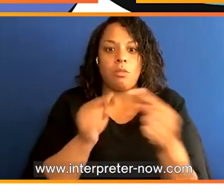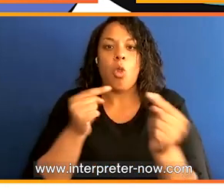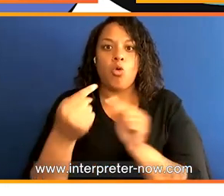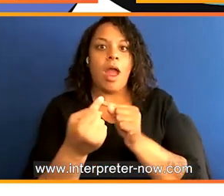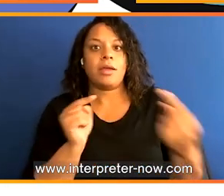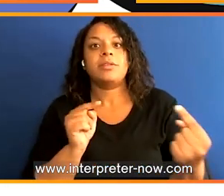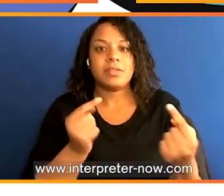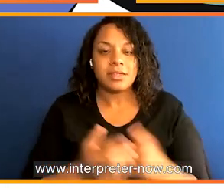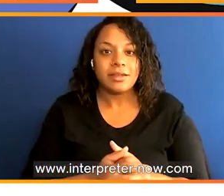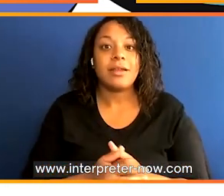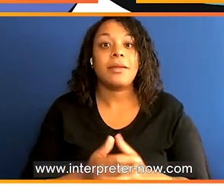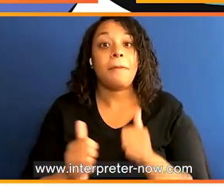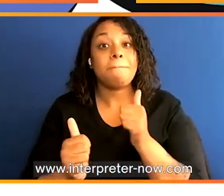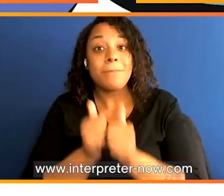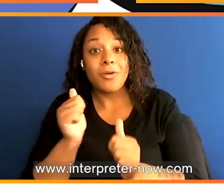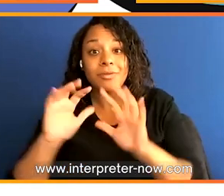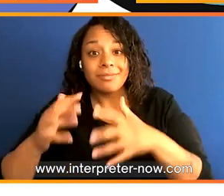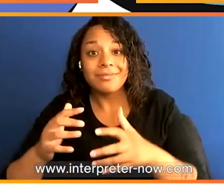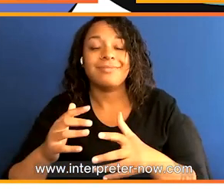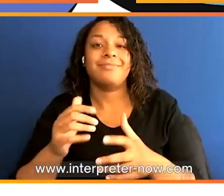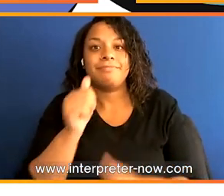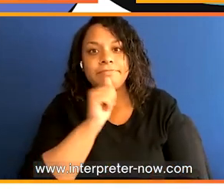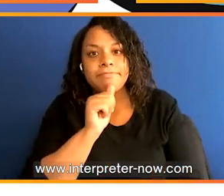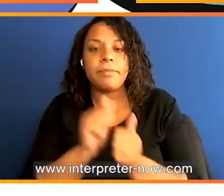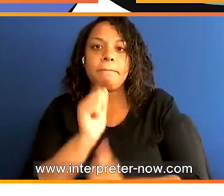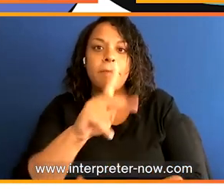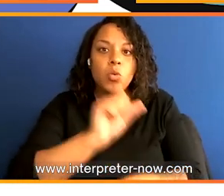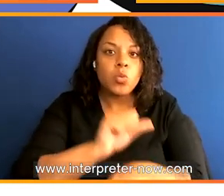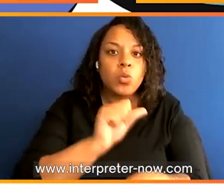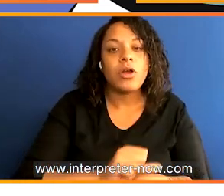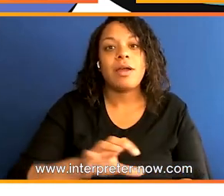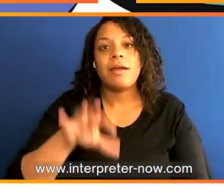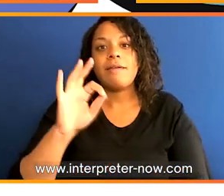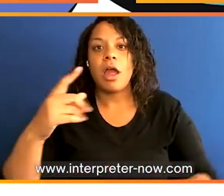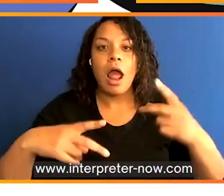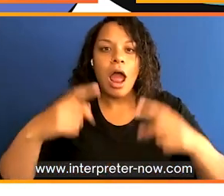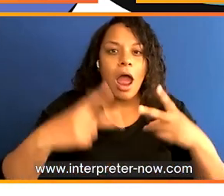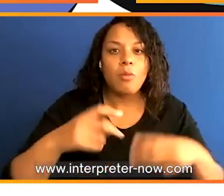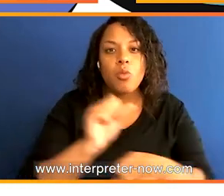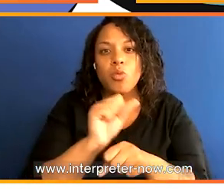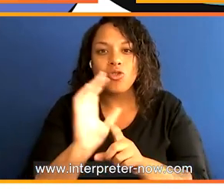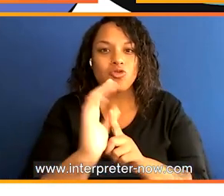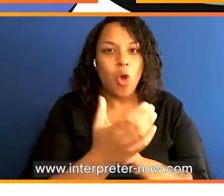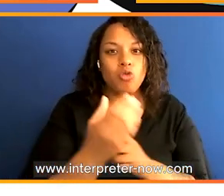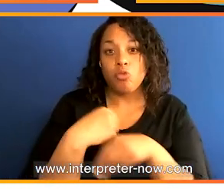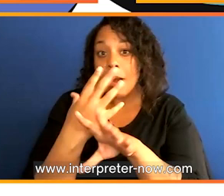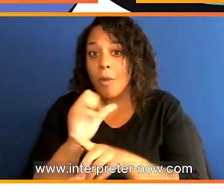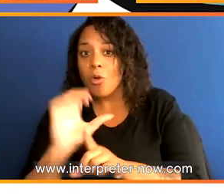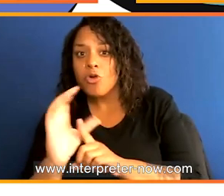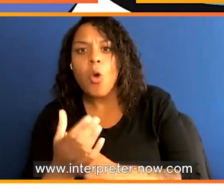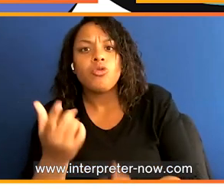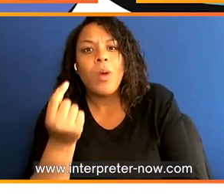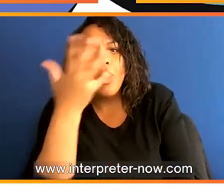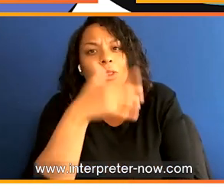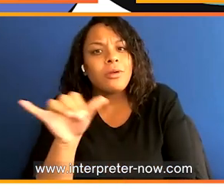them are grappling with back to work or finding hybrid or remote work culture and figuring out what that looks like. What does that look like?